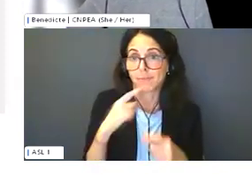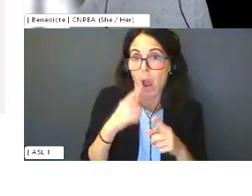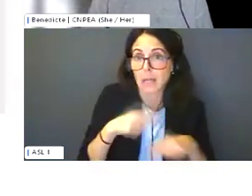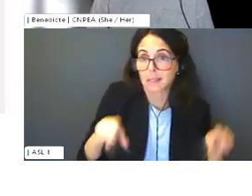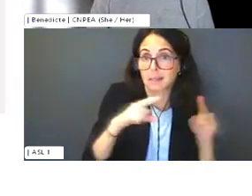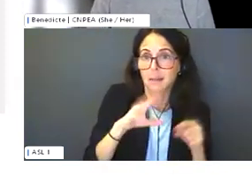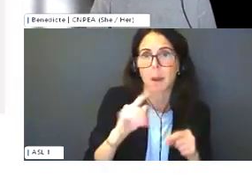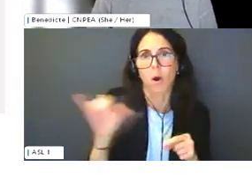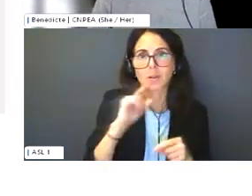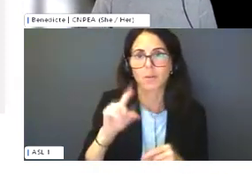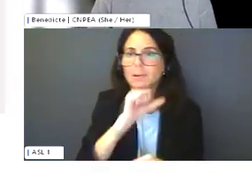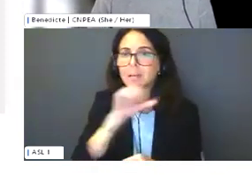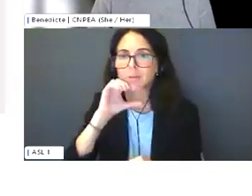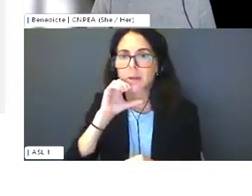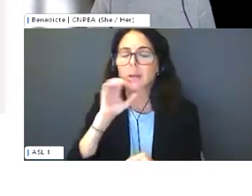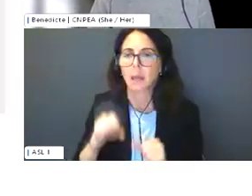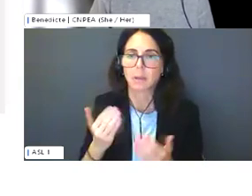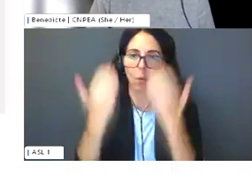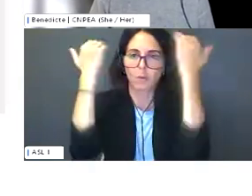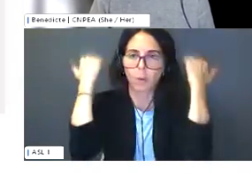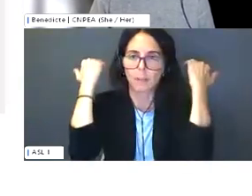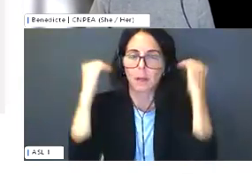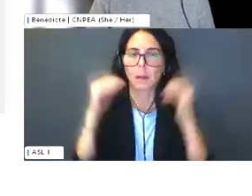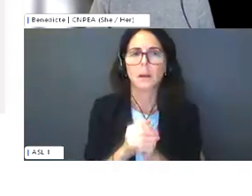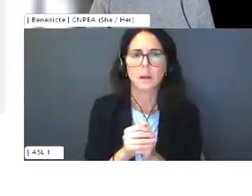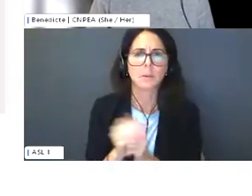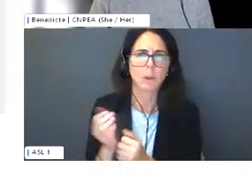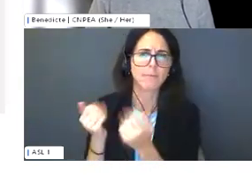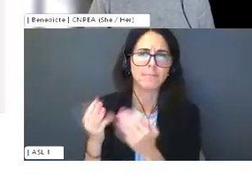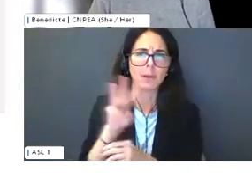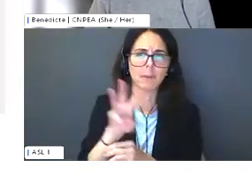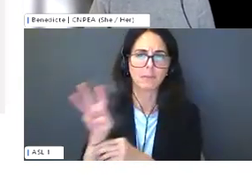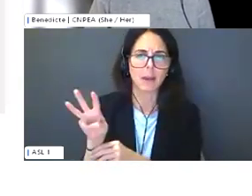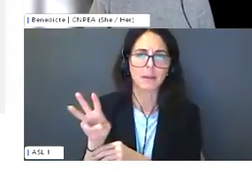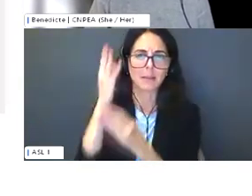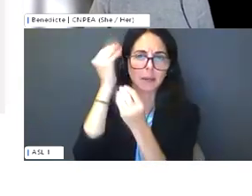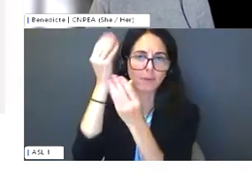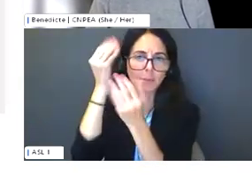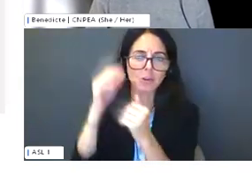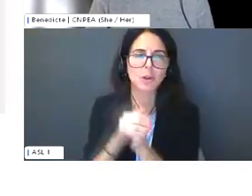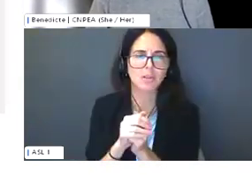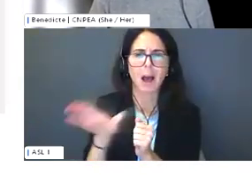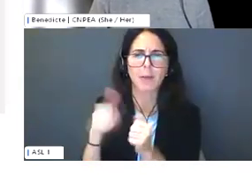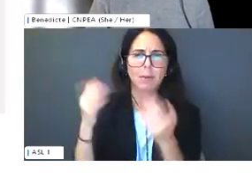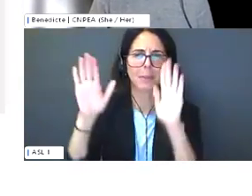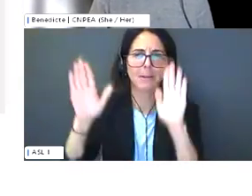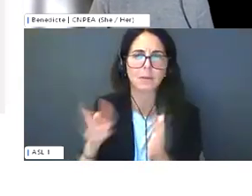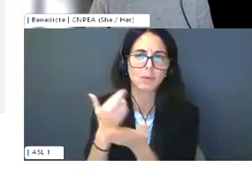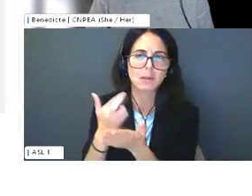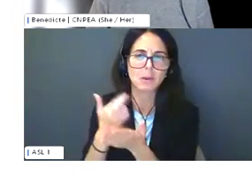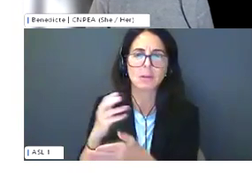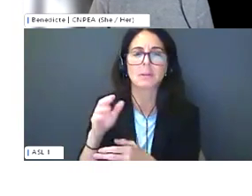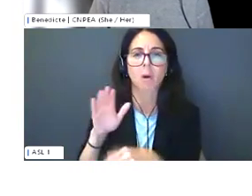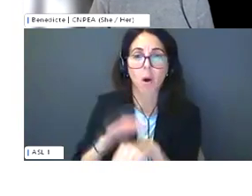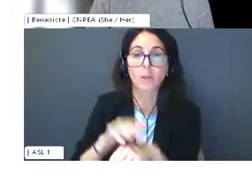seniors themselves. So you will find information on the website and a lot of other excellent resources on CNPA's